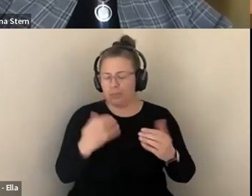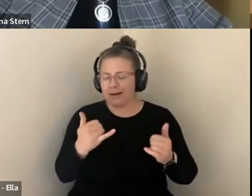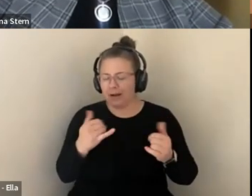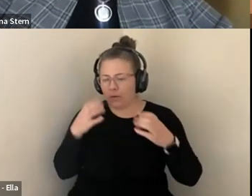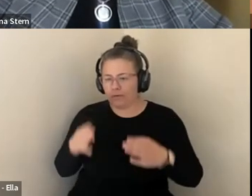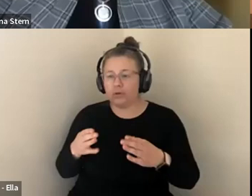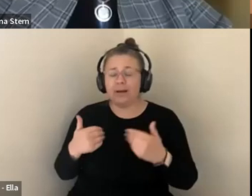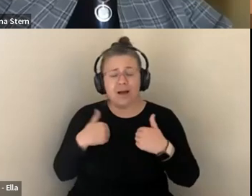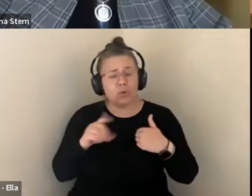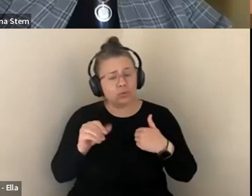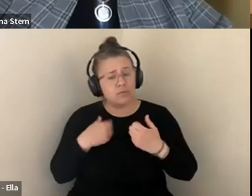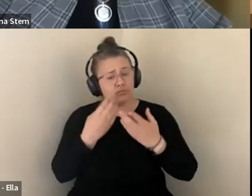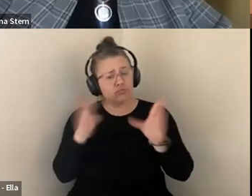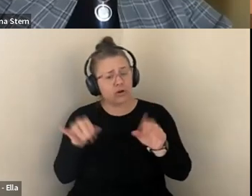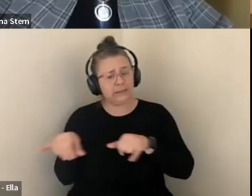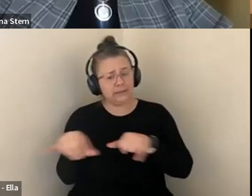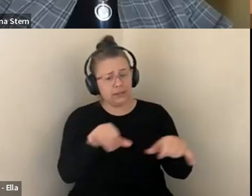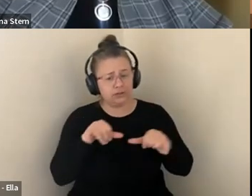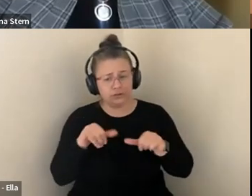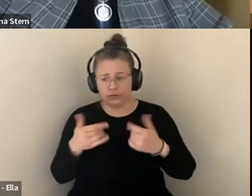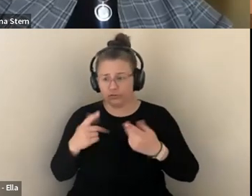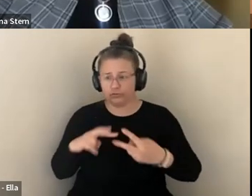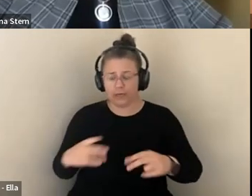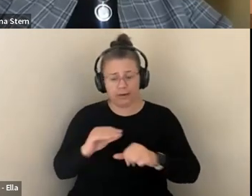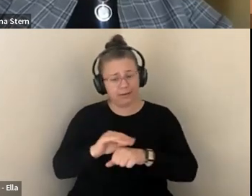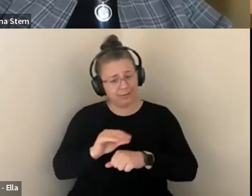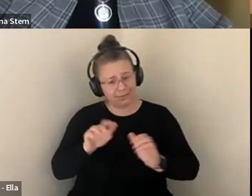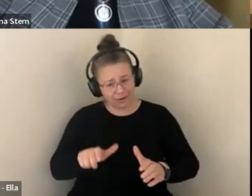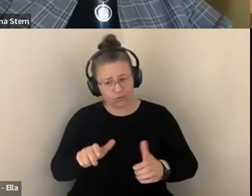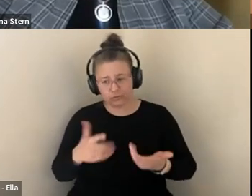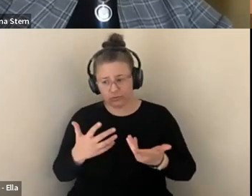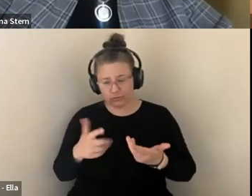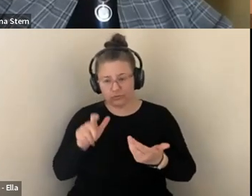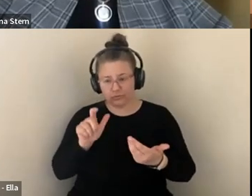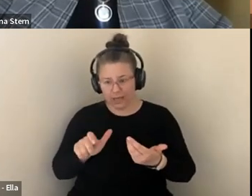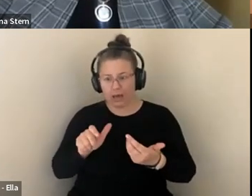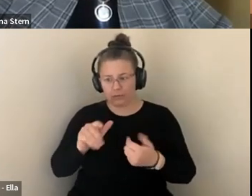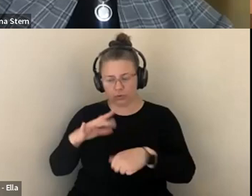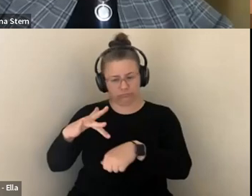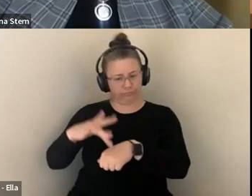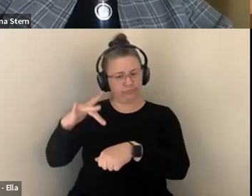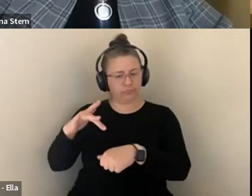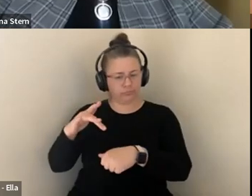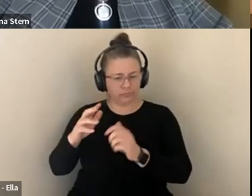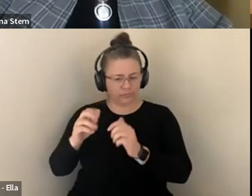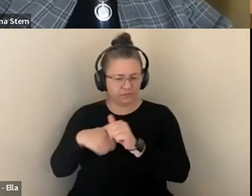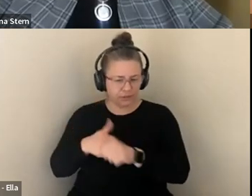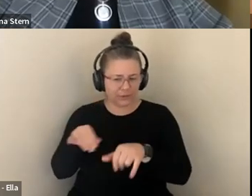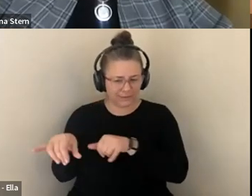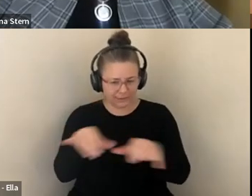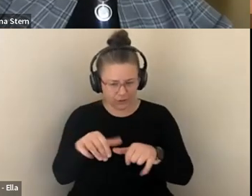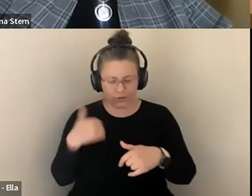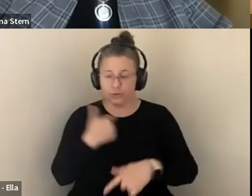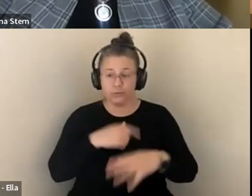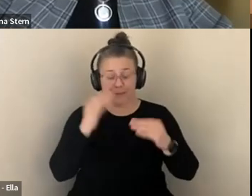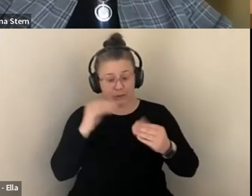to address this on a base. You know, we have to teach students self-awareness. We have to help them recognize their own biases. We have to teach them some